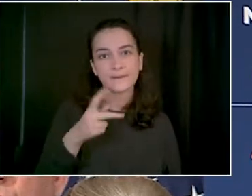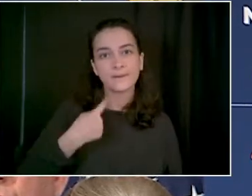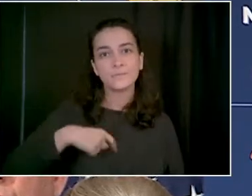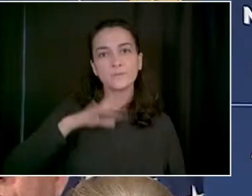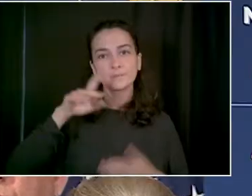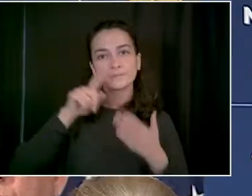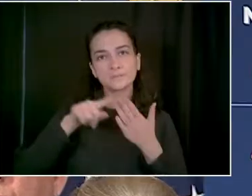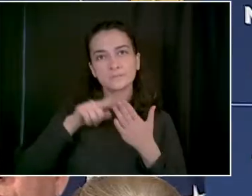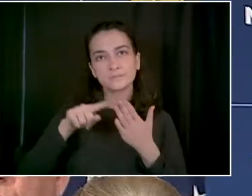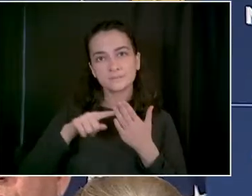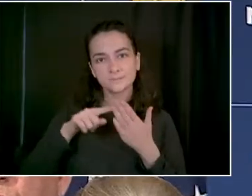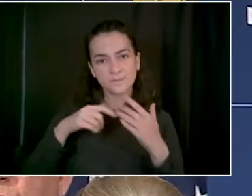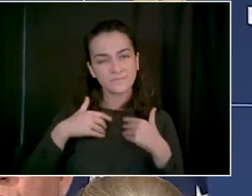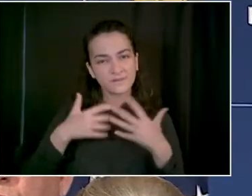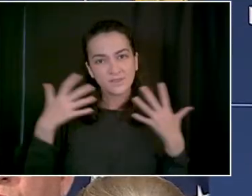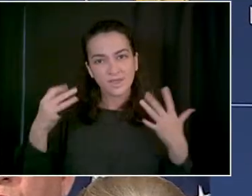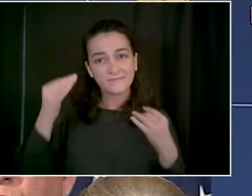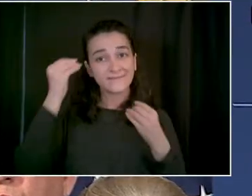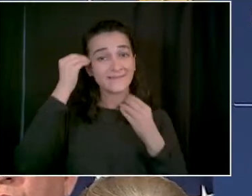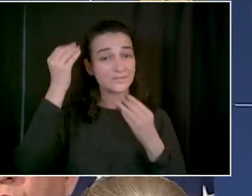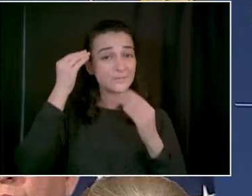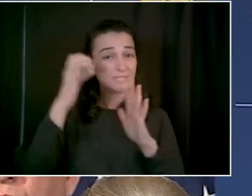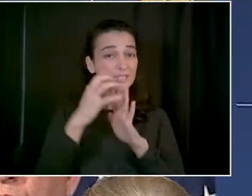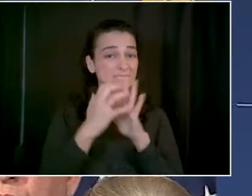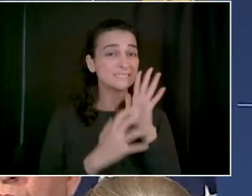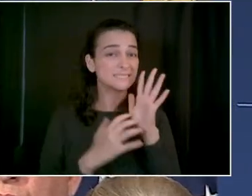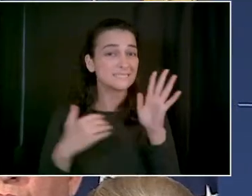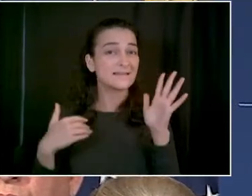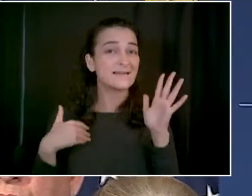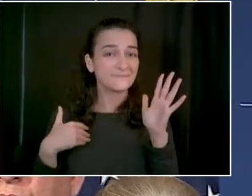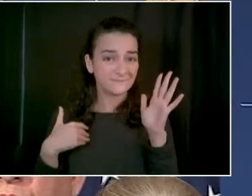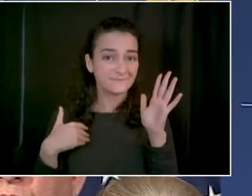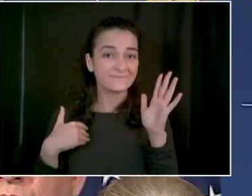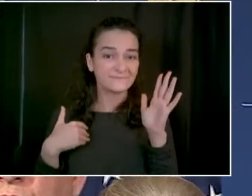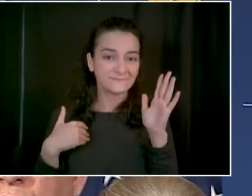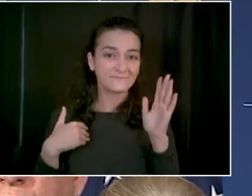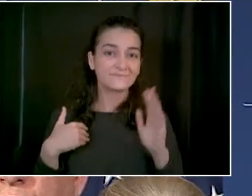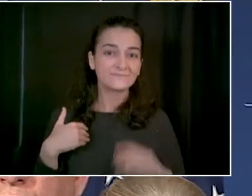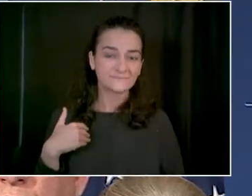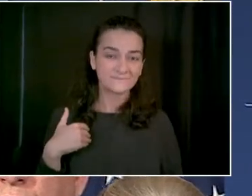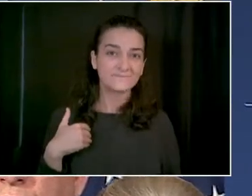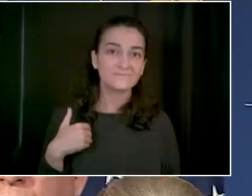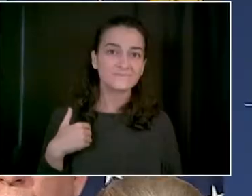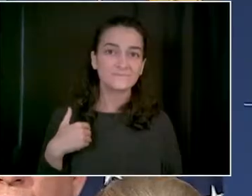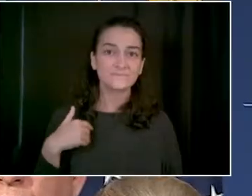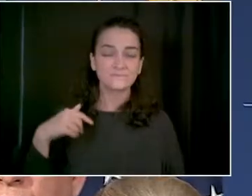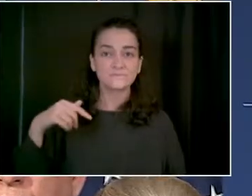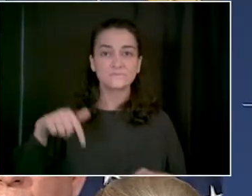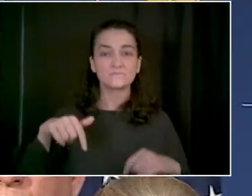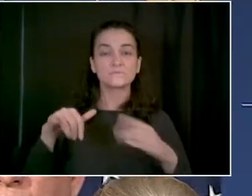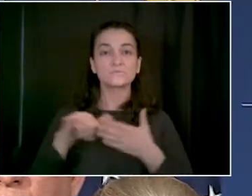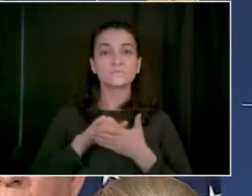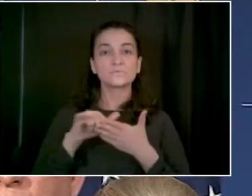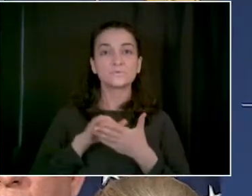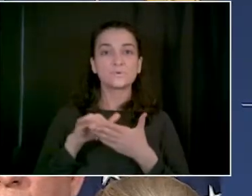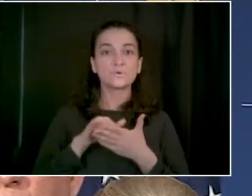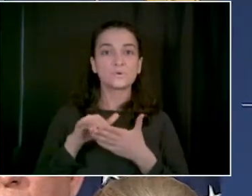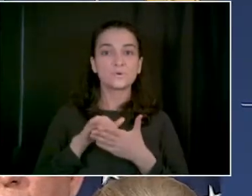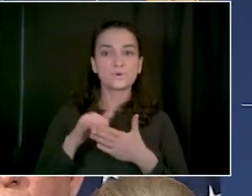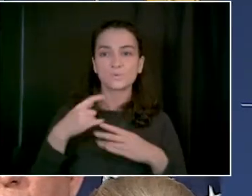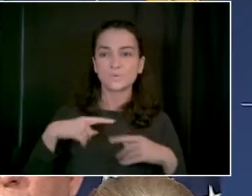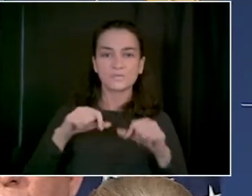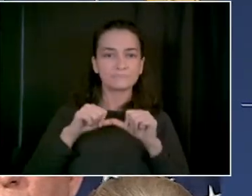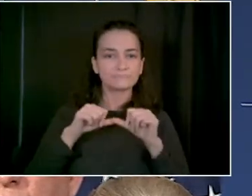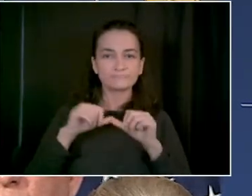here, what we've been able to do that many people don't understand, we have been able to stop them from taking a foothold in our